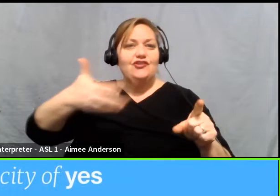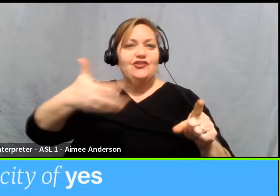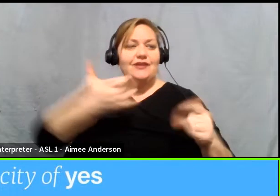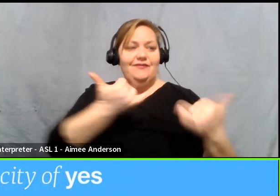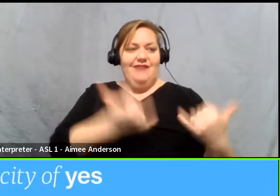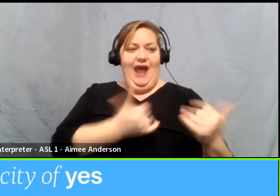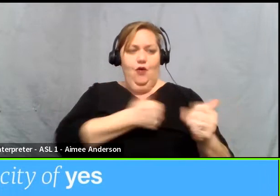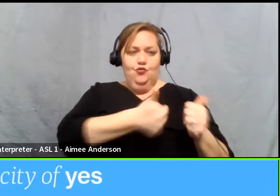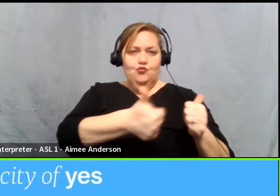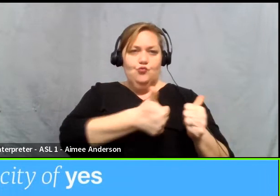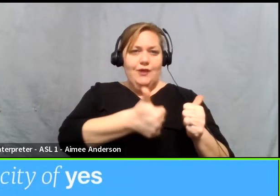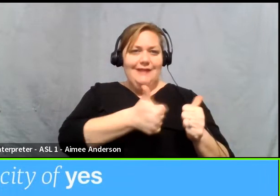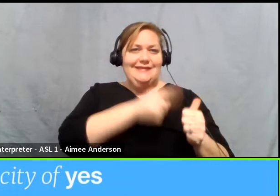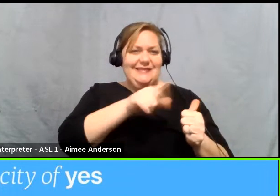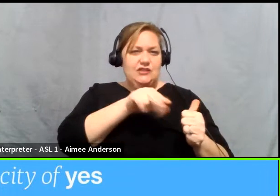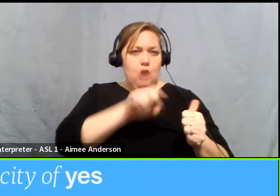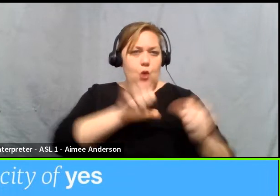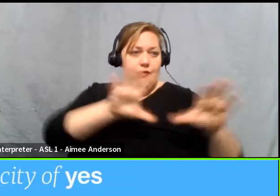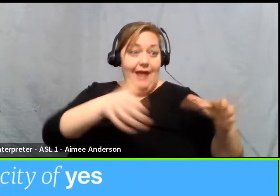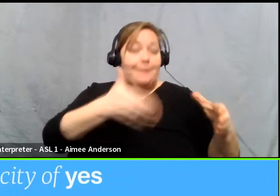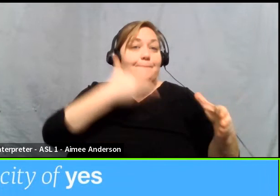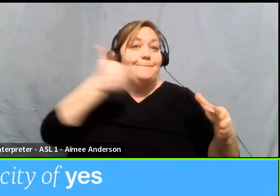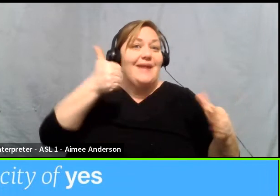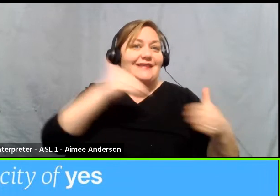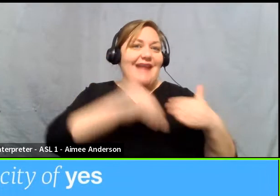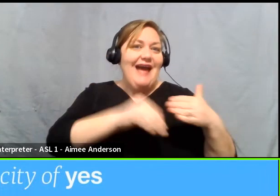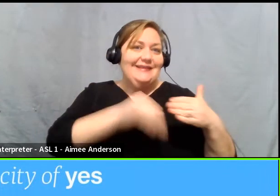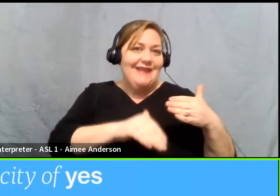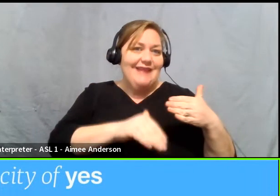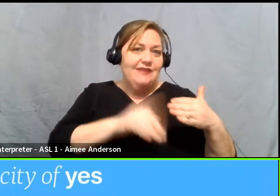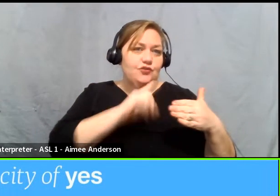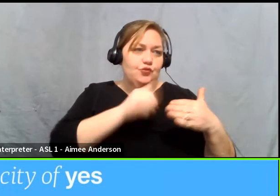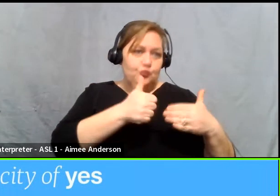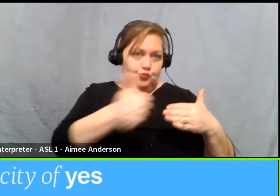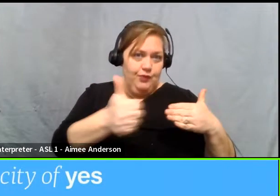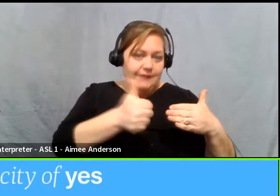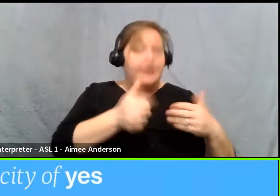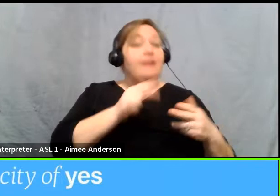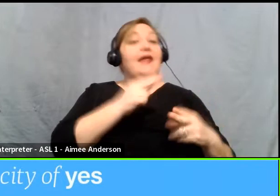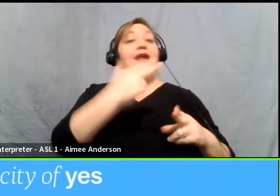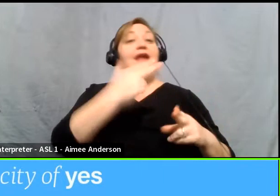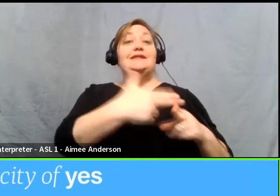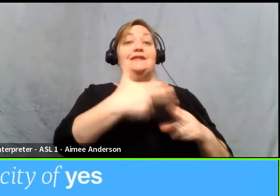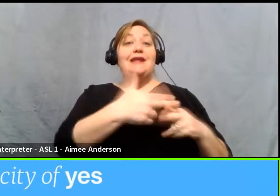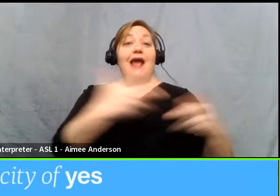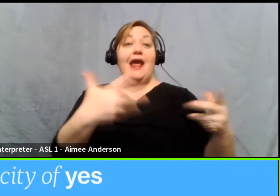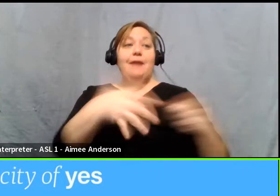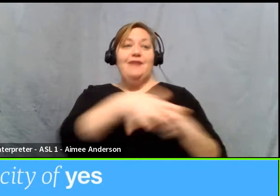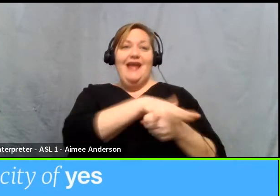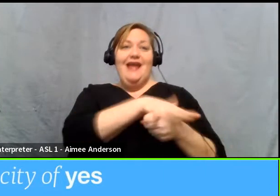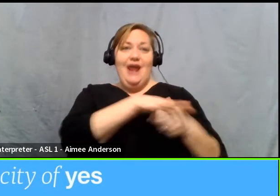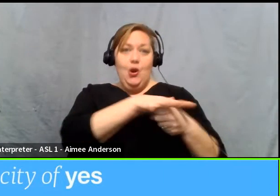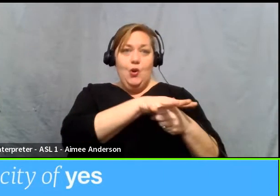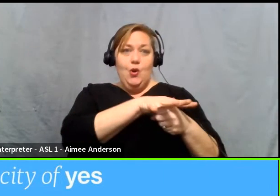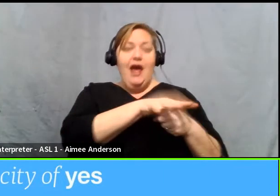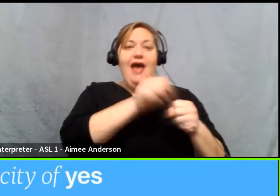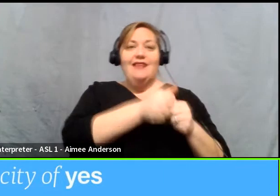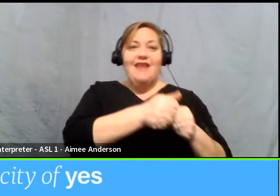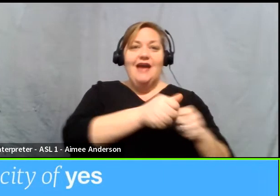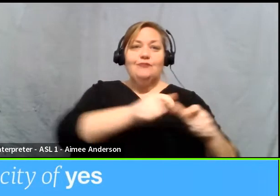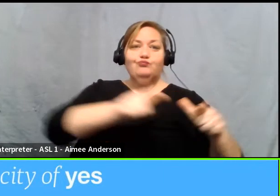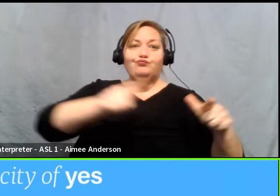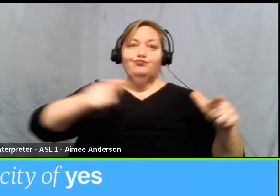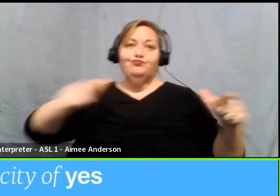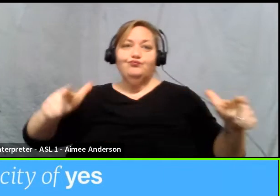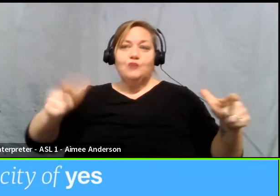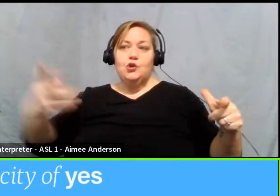has the best access to transit. We'll be renaming the Inner Transit-Oriented Development Area, and then extending that geography to